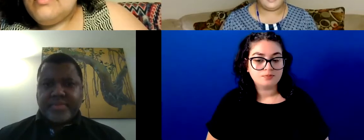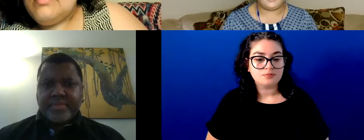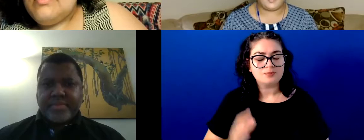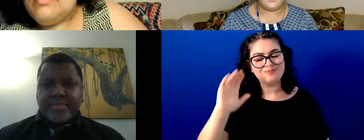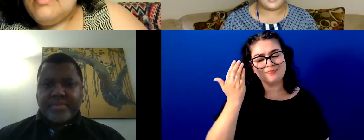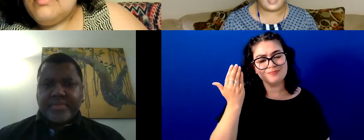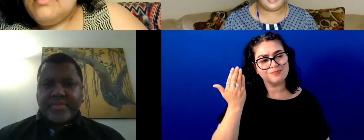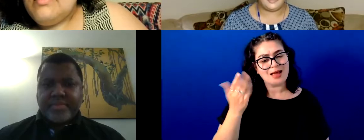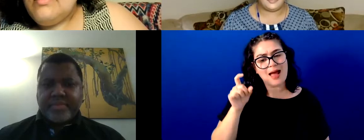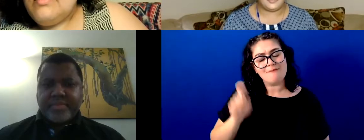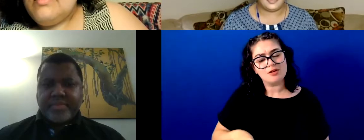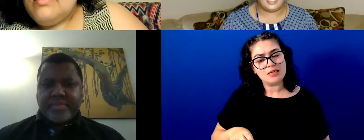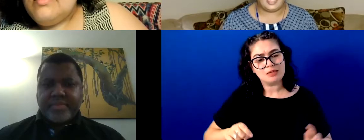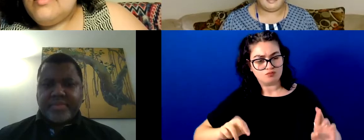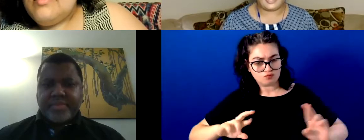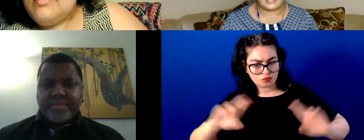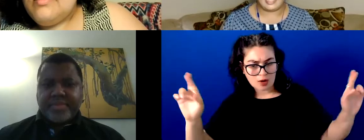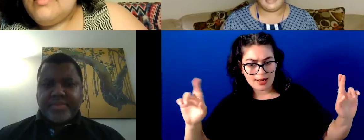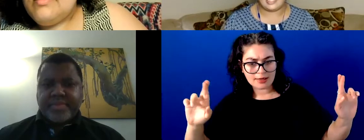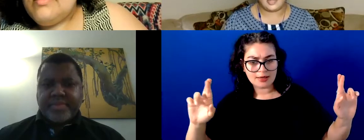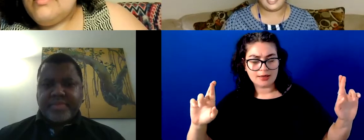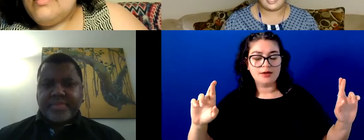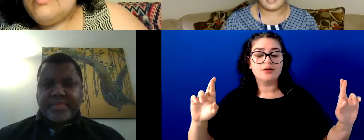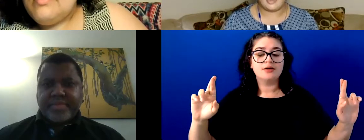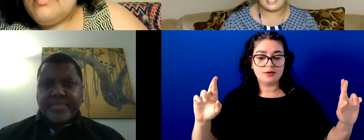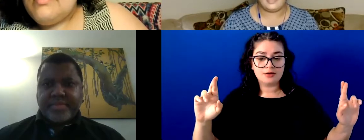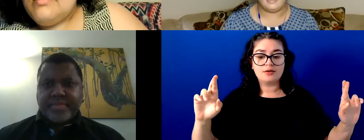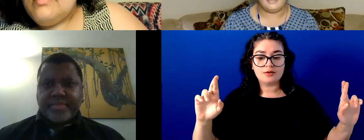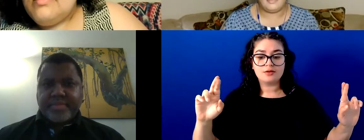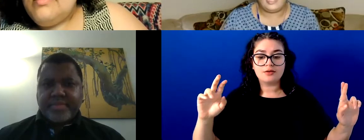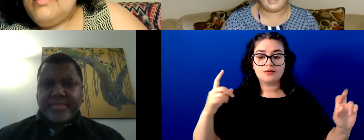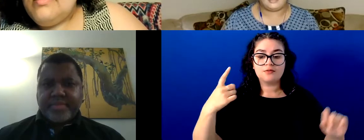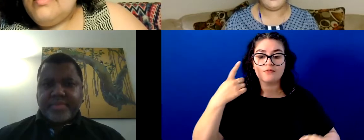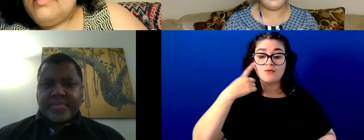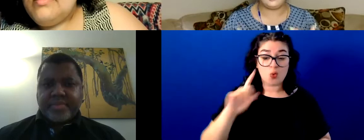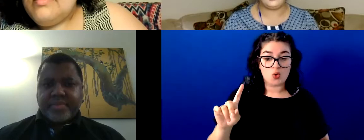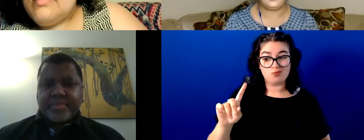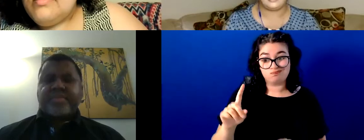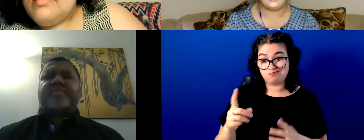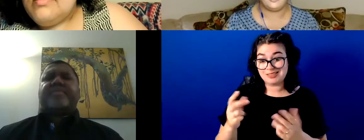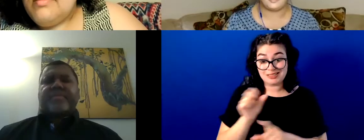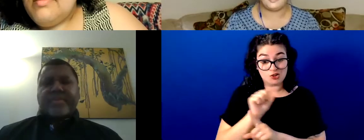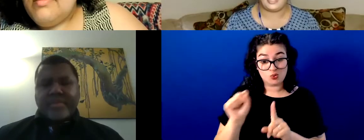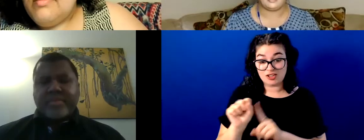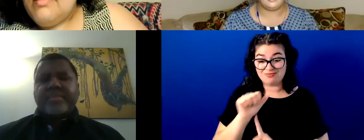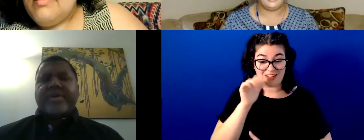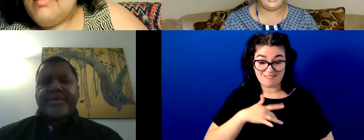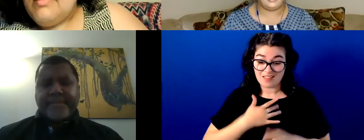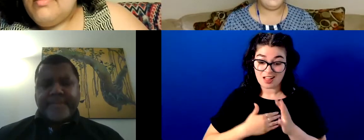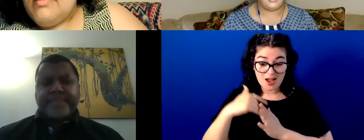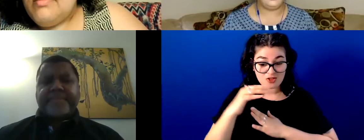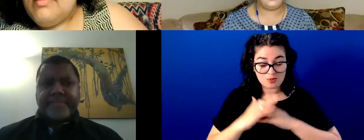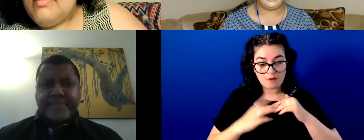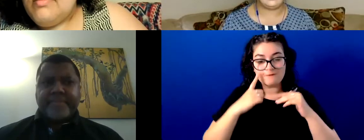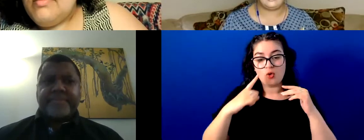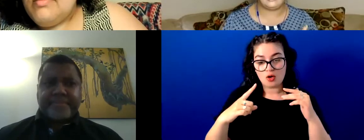be almost ready to put ourselves in a situation that's going to make us feel extremely uncomfortable to be able to get to where we are. And one of